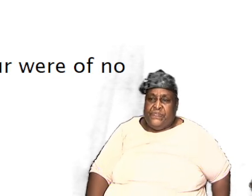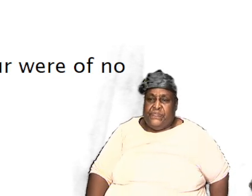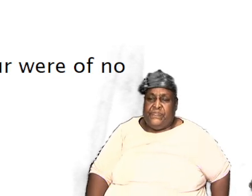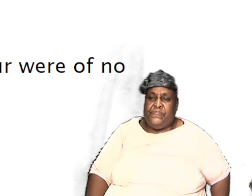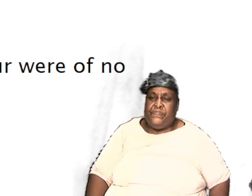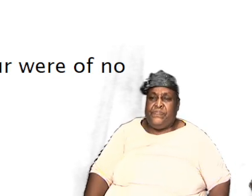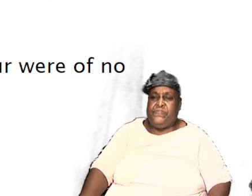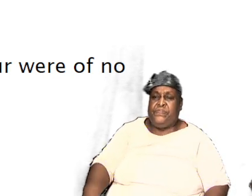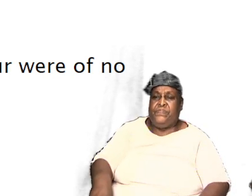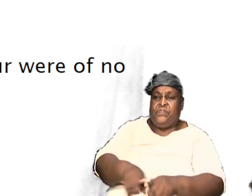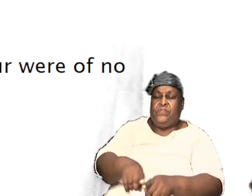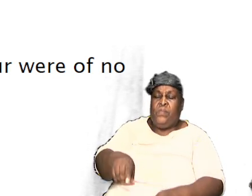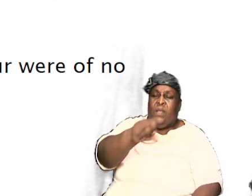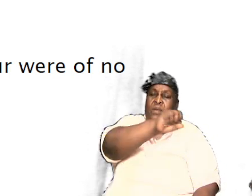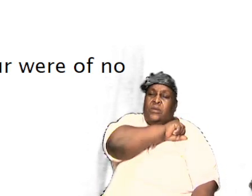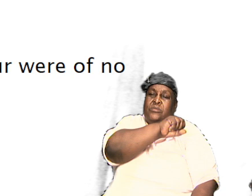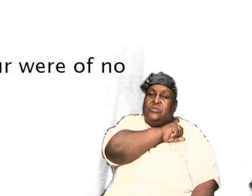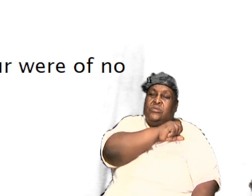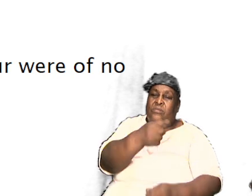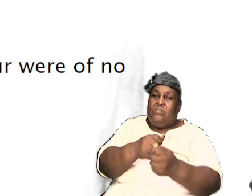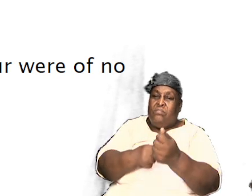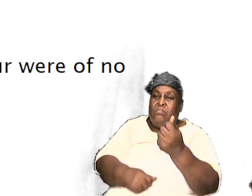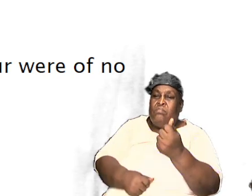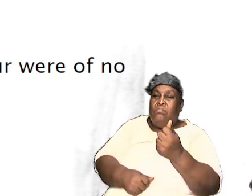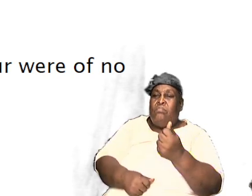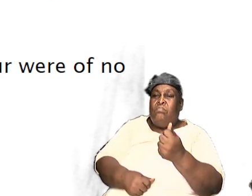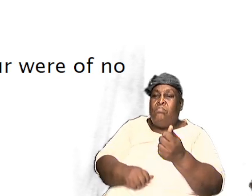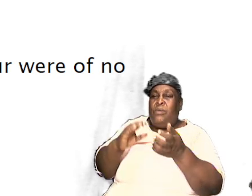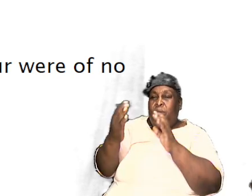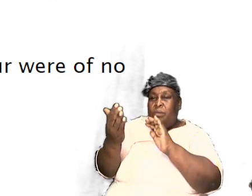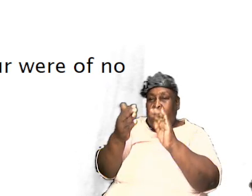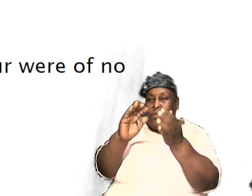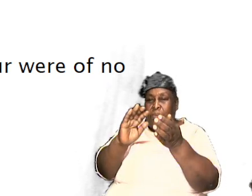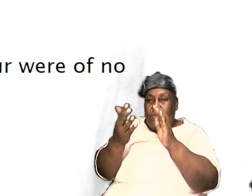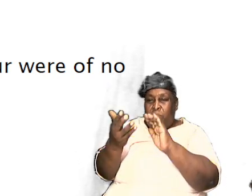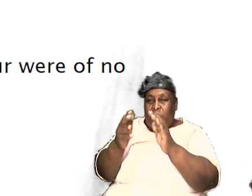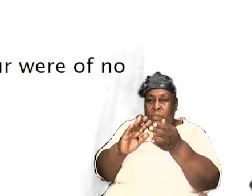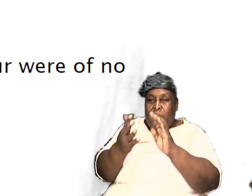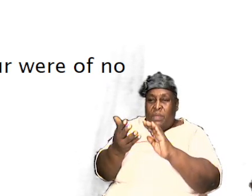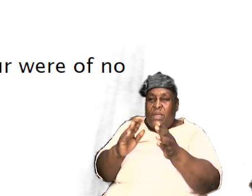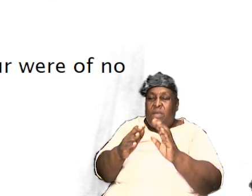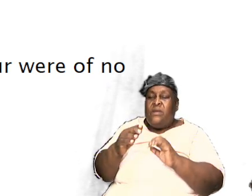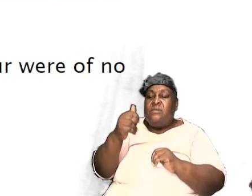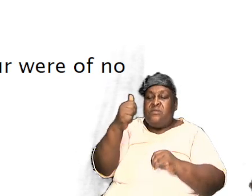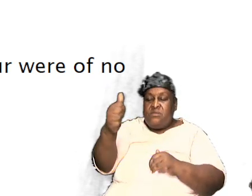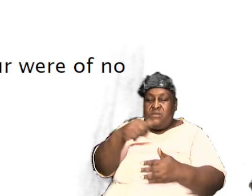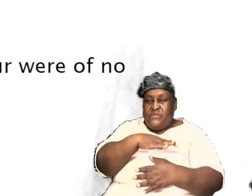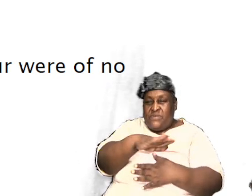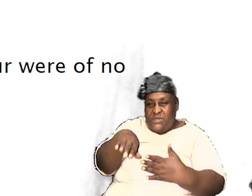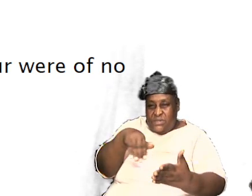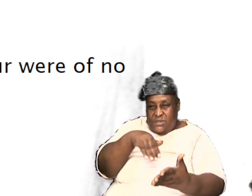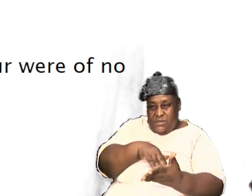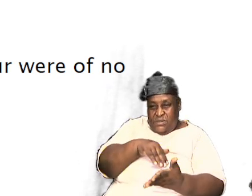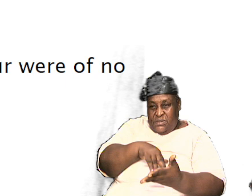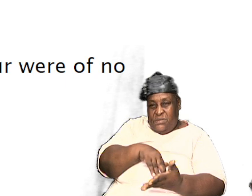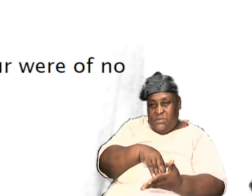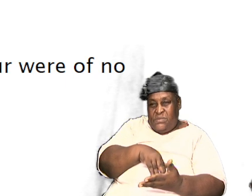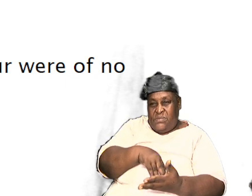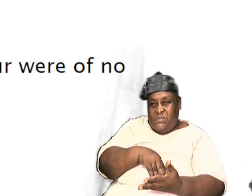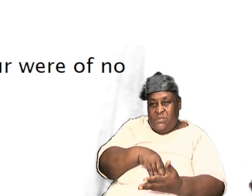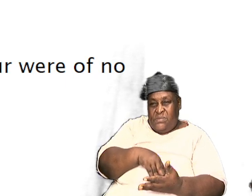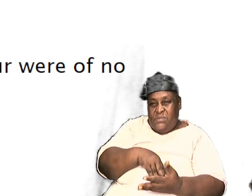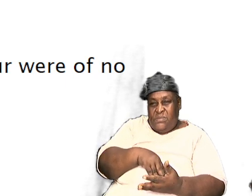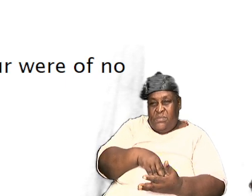So as the king could have drifted from God, he became egotistic and self-centered. And this was the next point that we knew